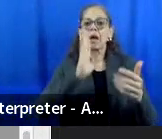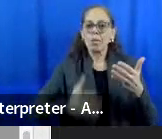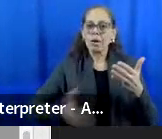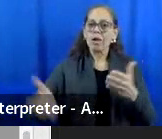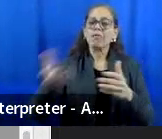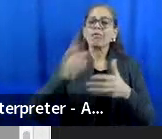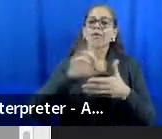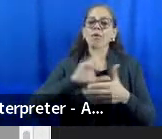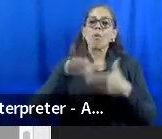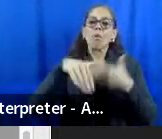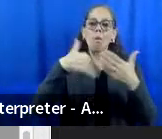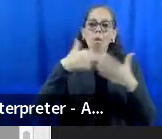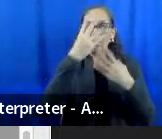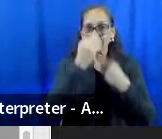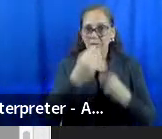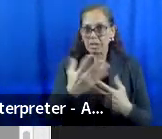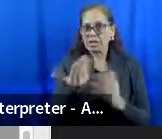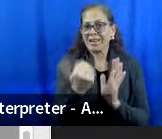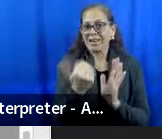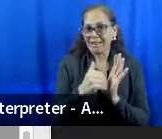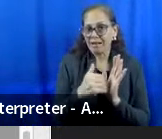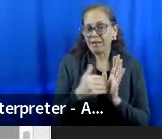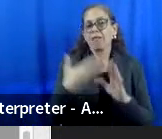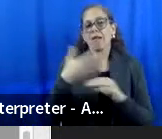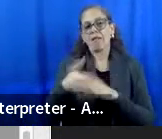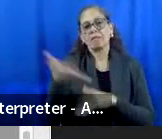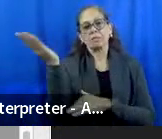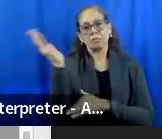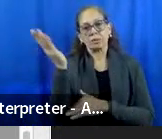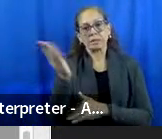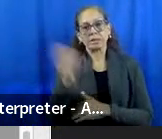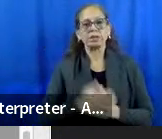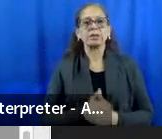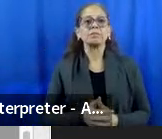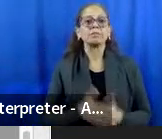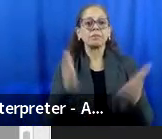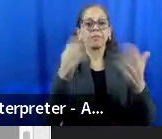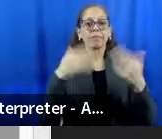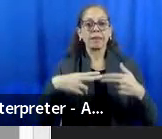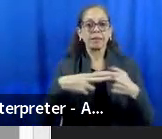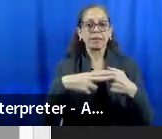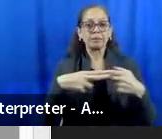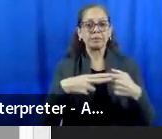information again after the presentation. Next slide, please.